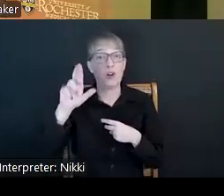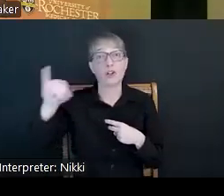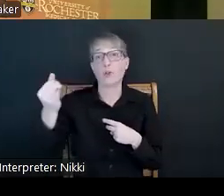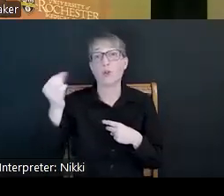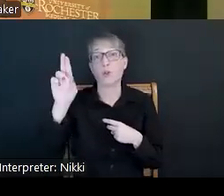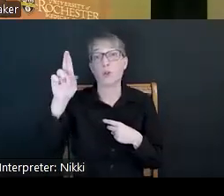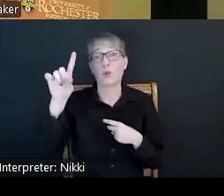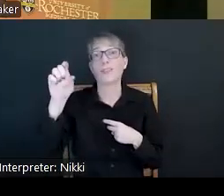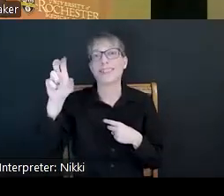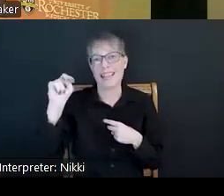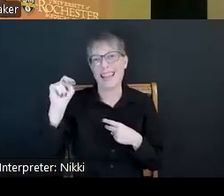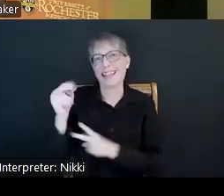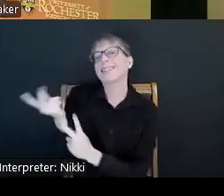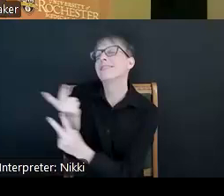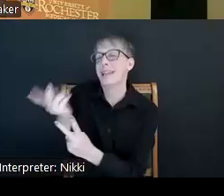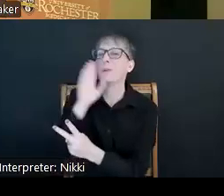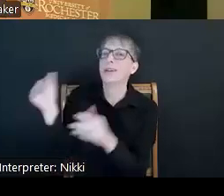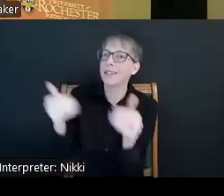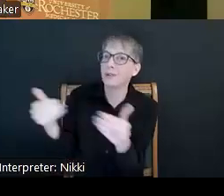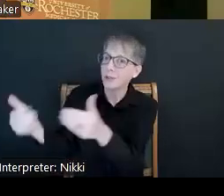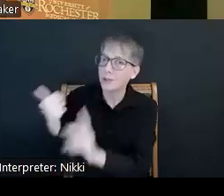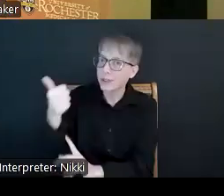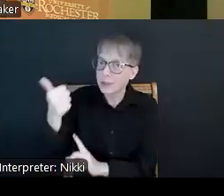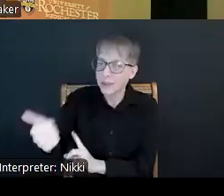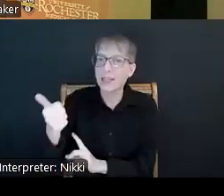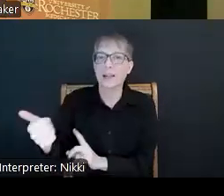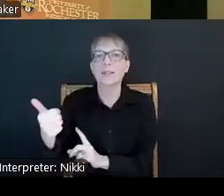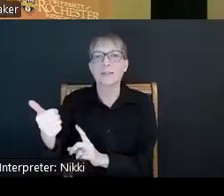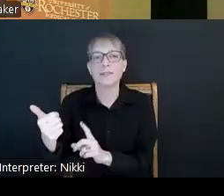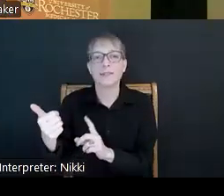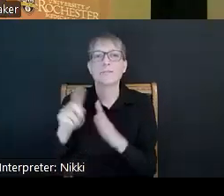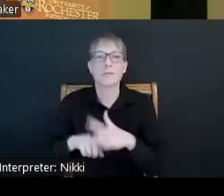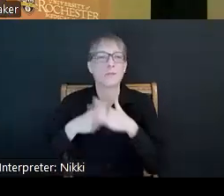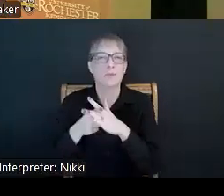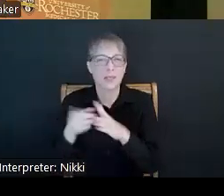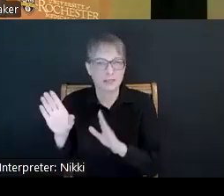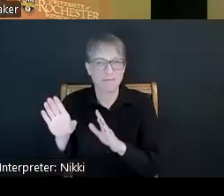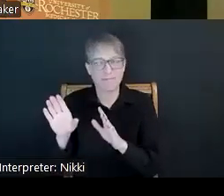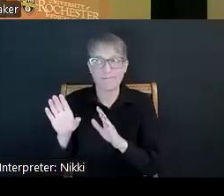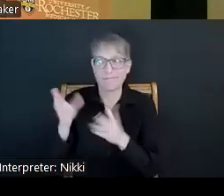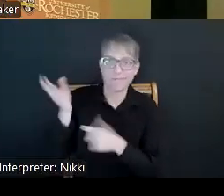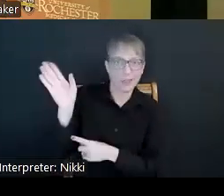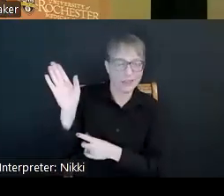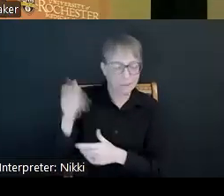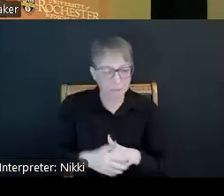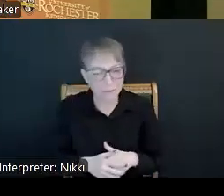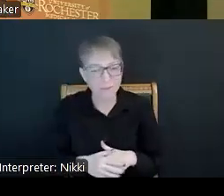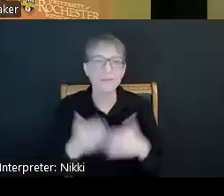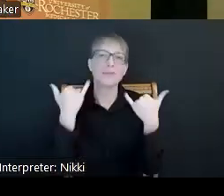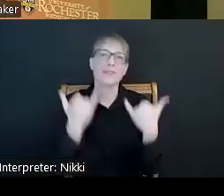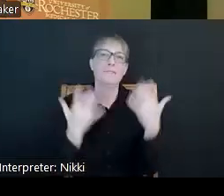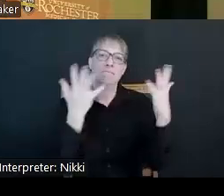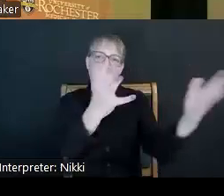introduce themselves and tell you a little bit about themselves as they jump into their presentation. So please join me with a warm round